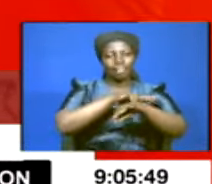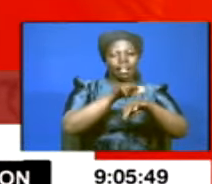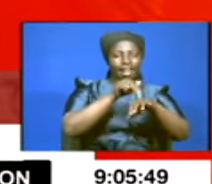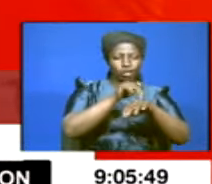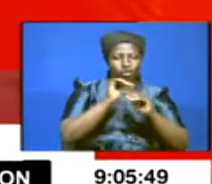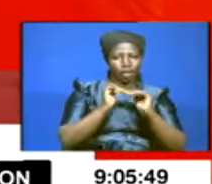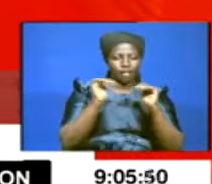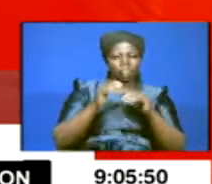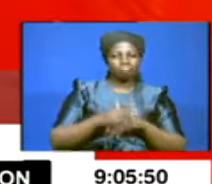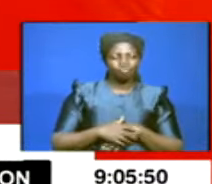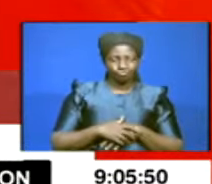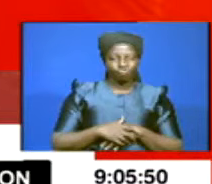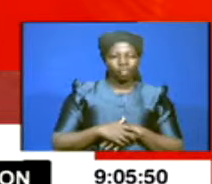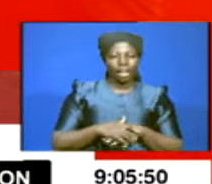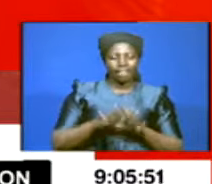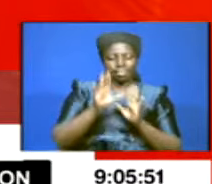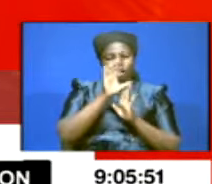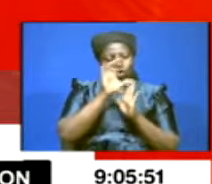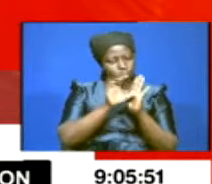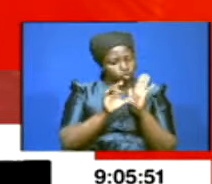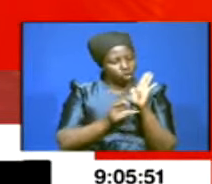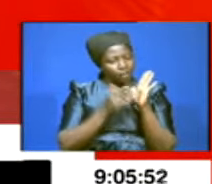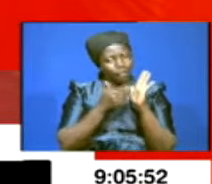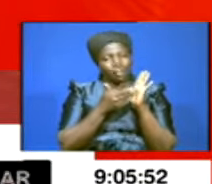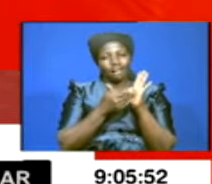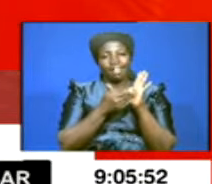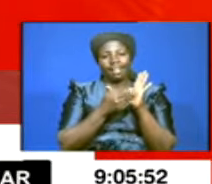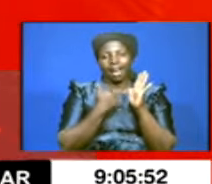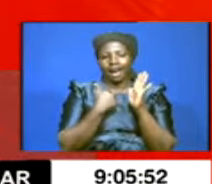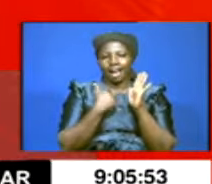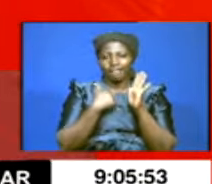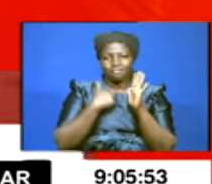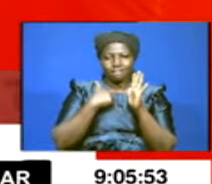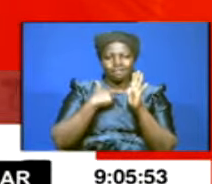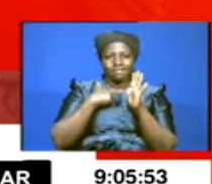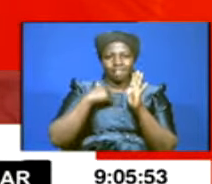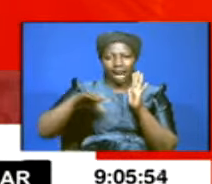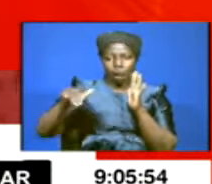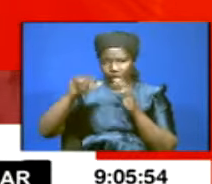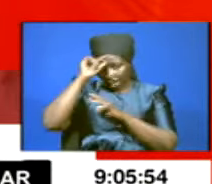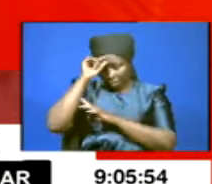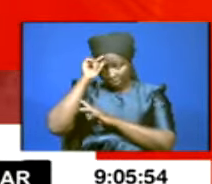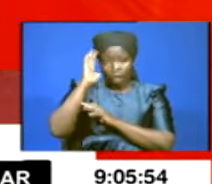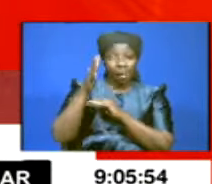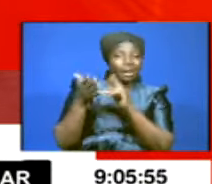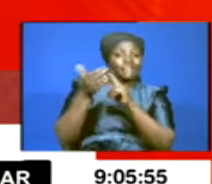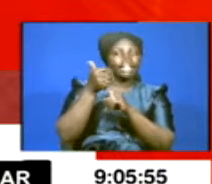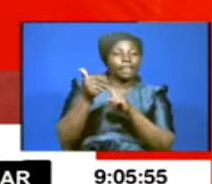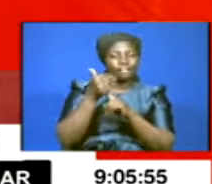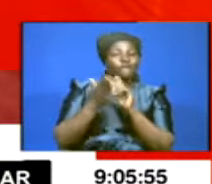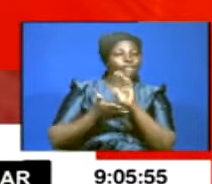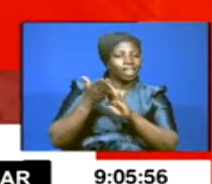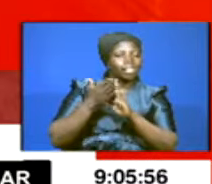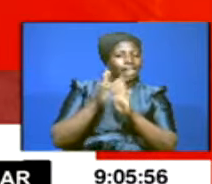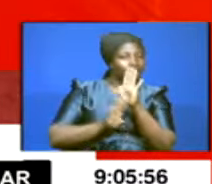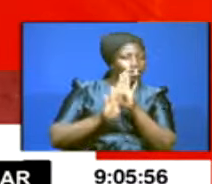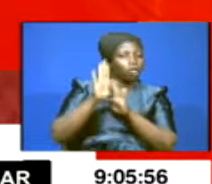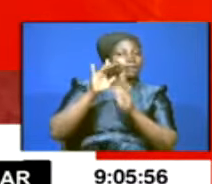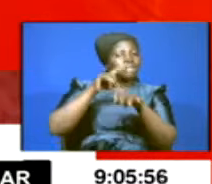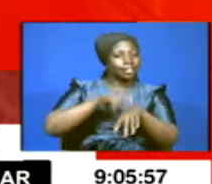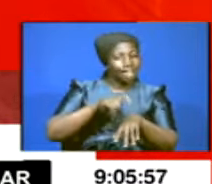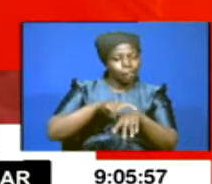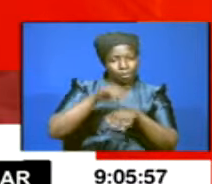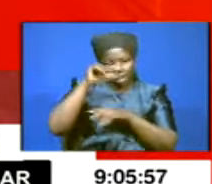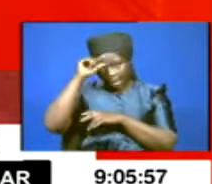center of the Constitution of Kenya is a devolved system of government. We will achieve faster development when the government at the